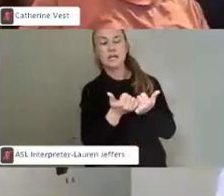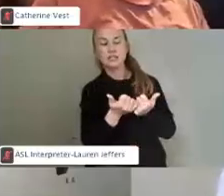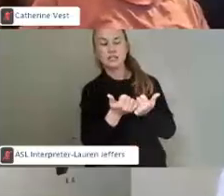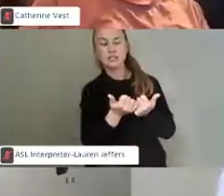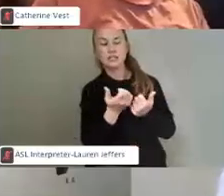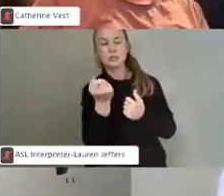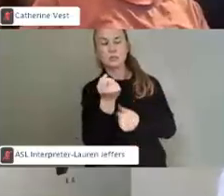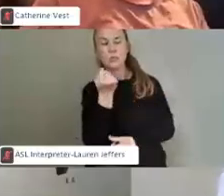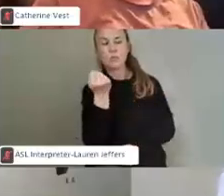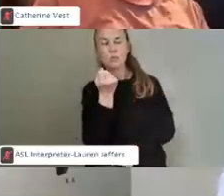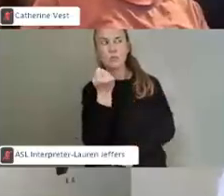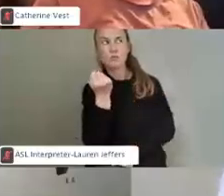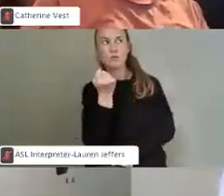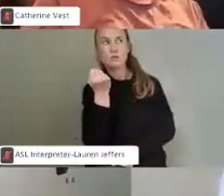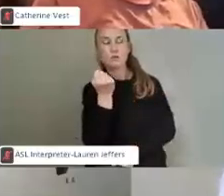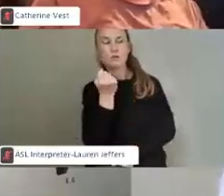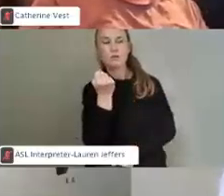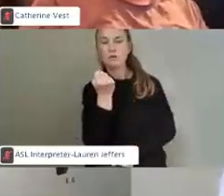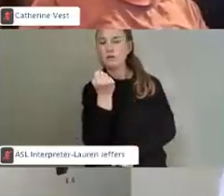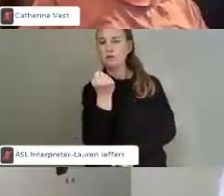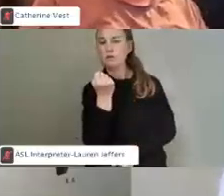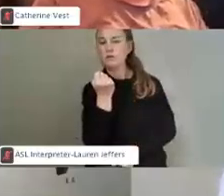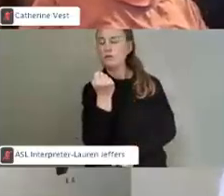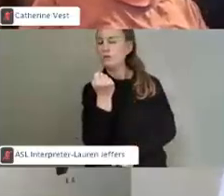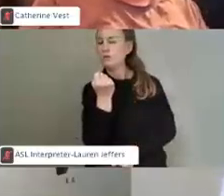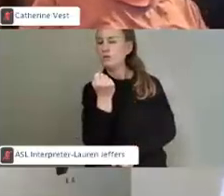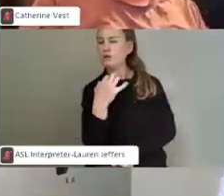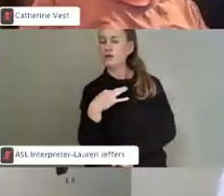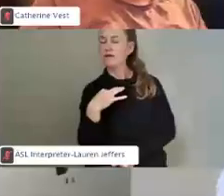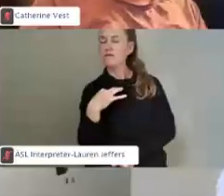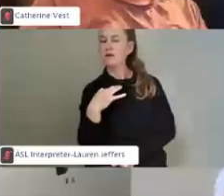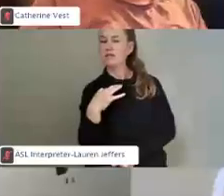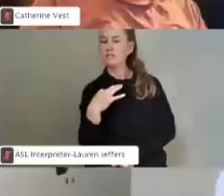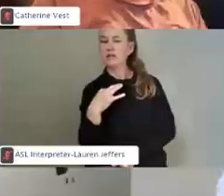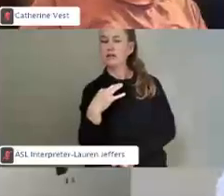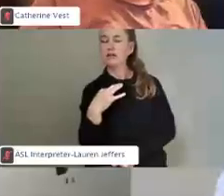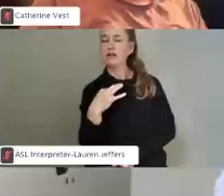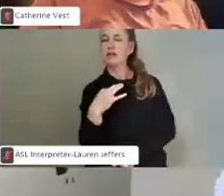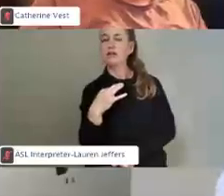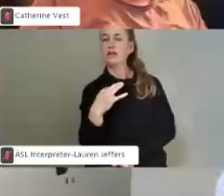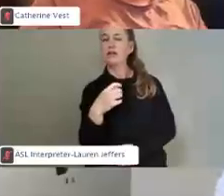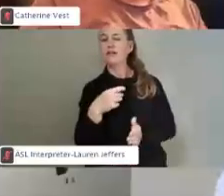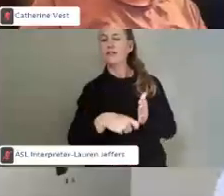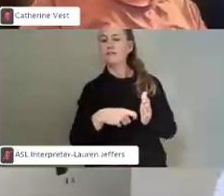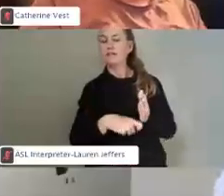also hold a voluntary reversion fee of another 5% on a per